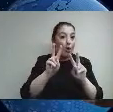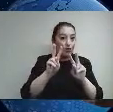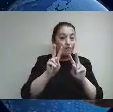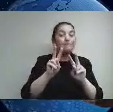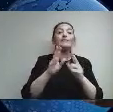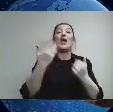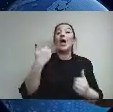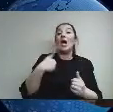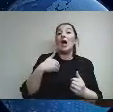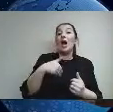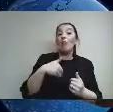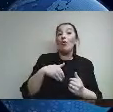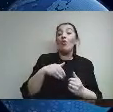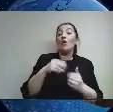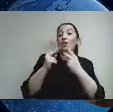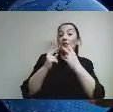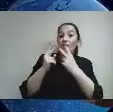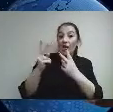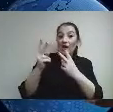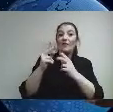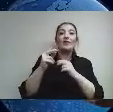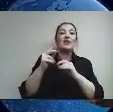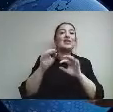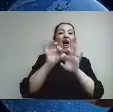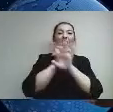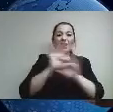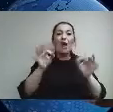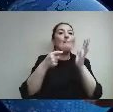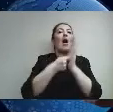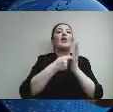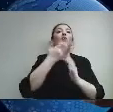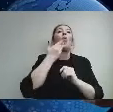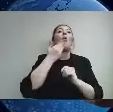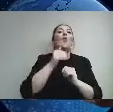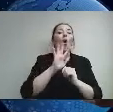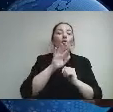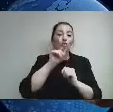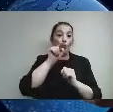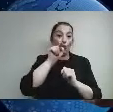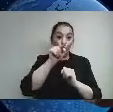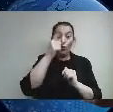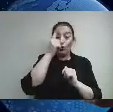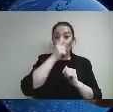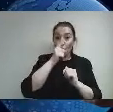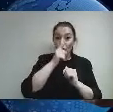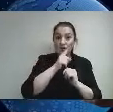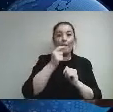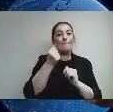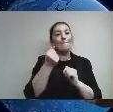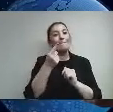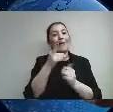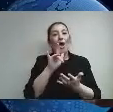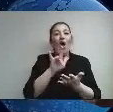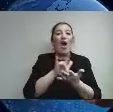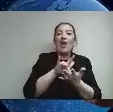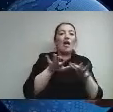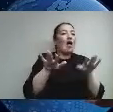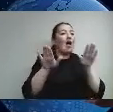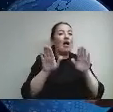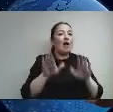and that was a vague definition for an enterprise